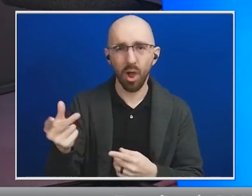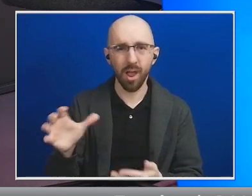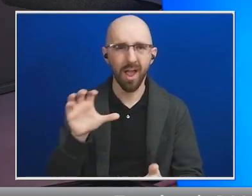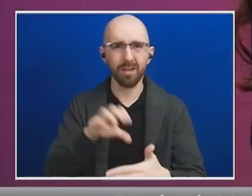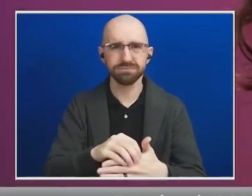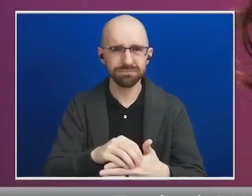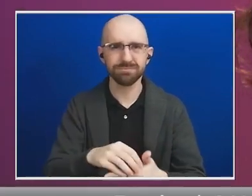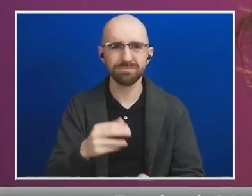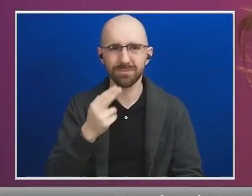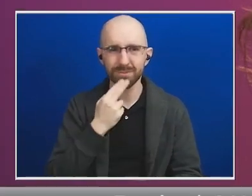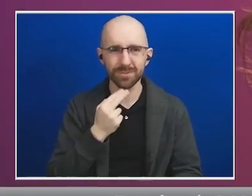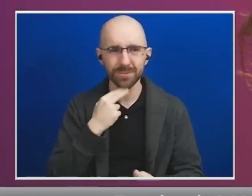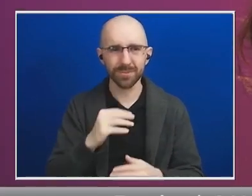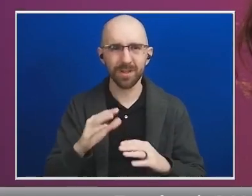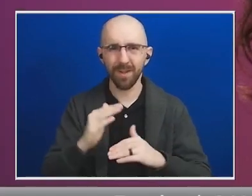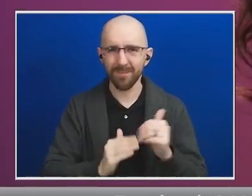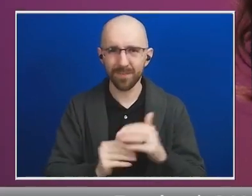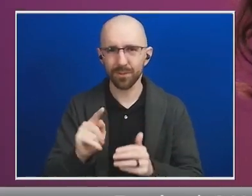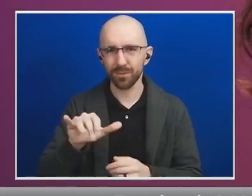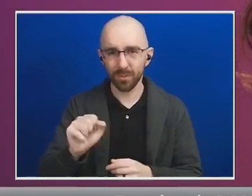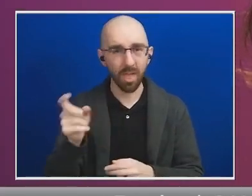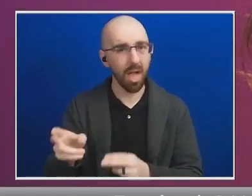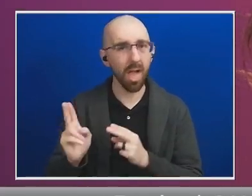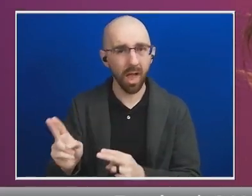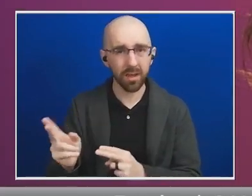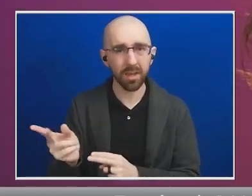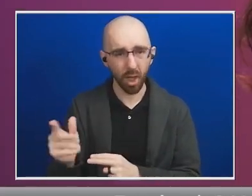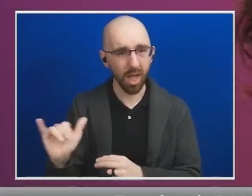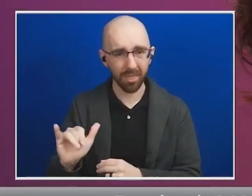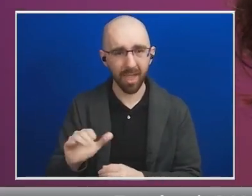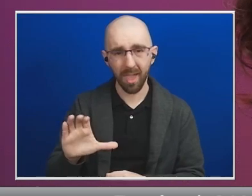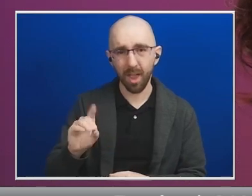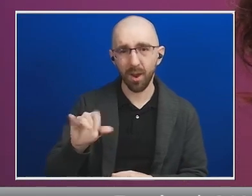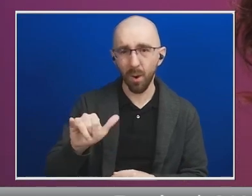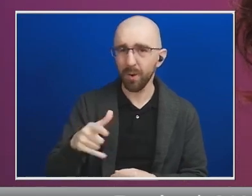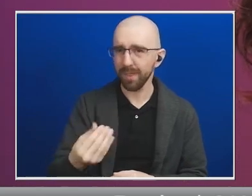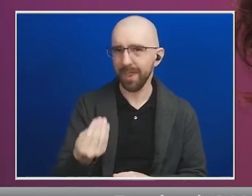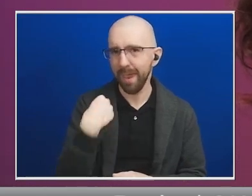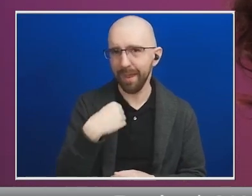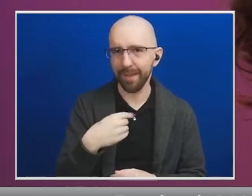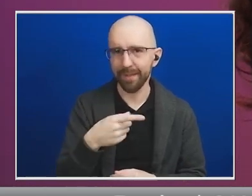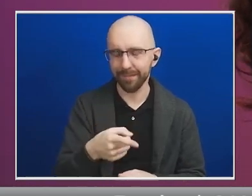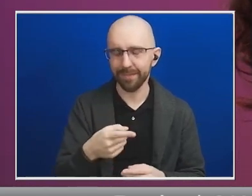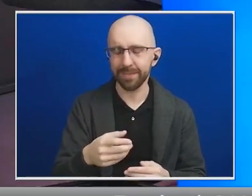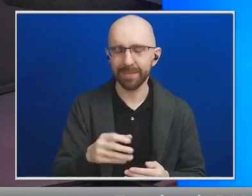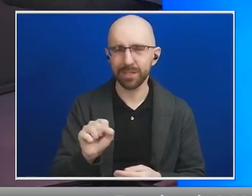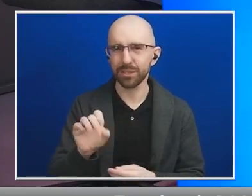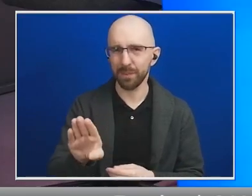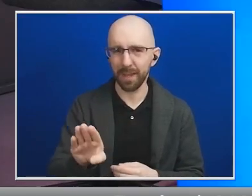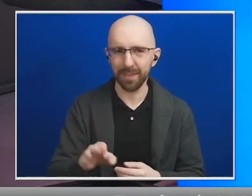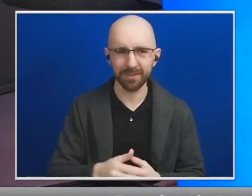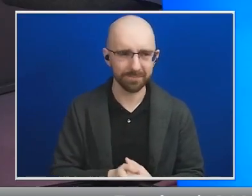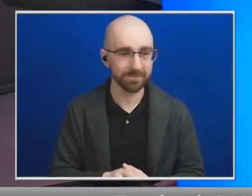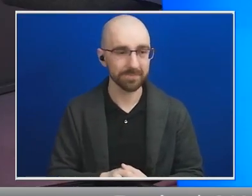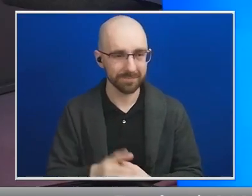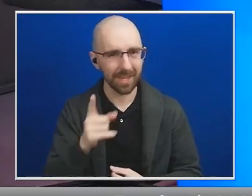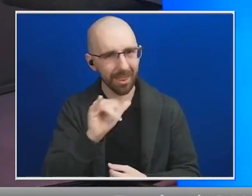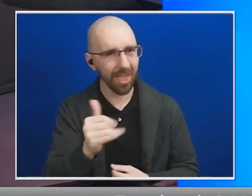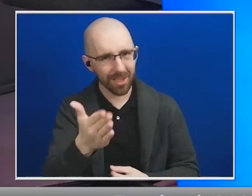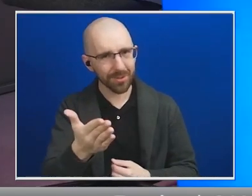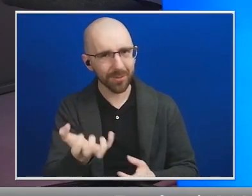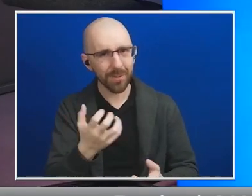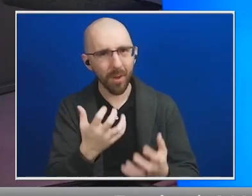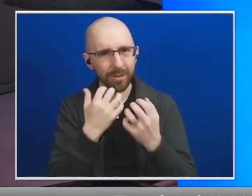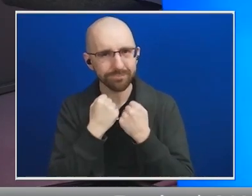toys, especially a hunting dog by Cody. Yeah. Oh, Cody ate the dog. It smelled like you. It smelled like you. He wanted it. What